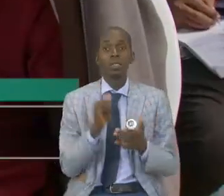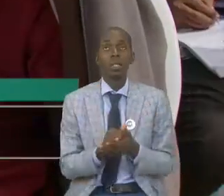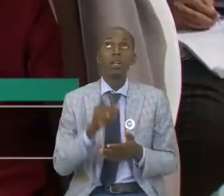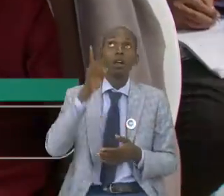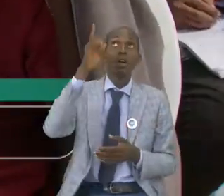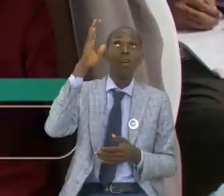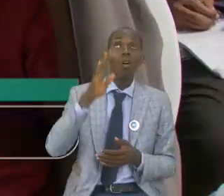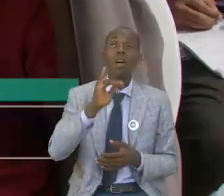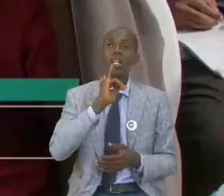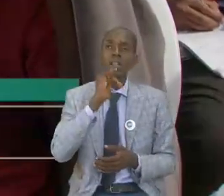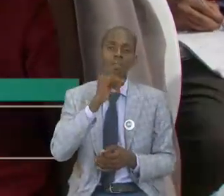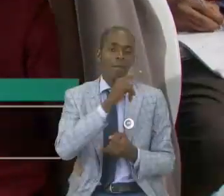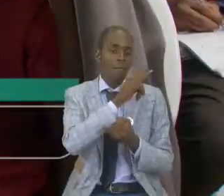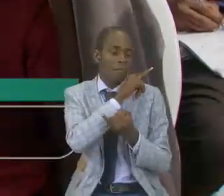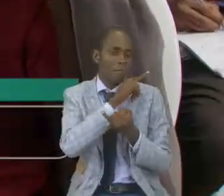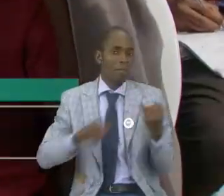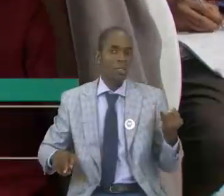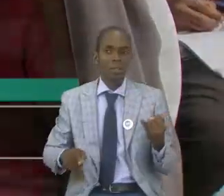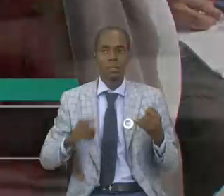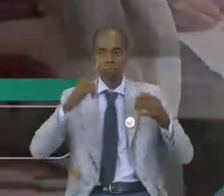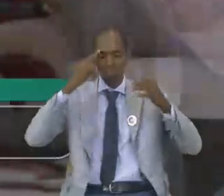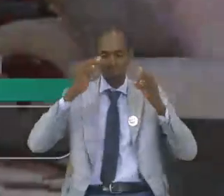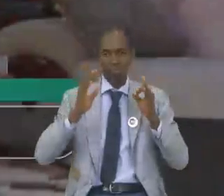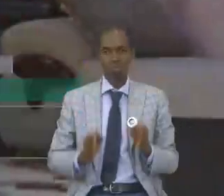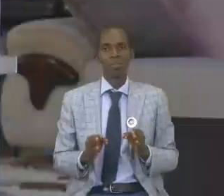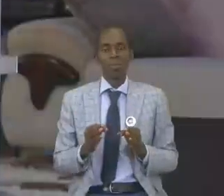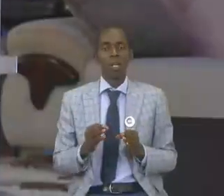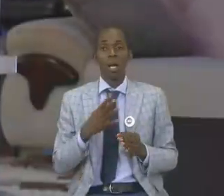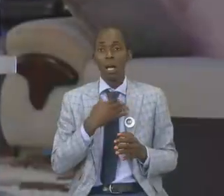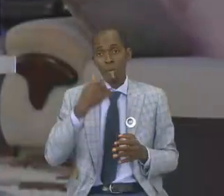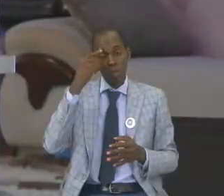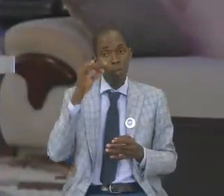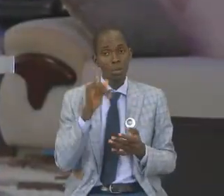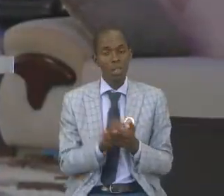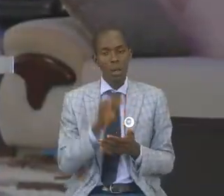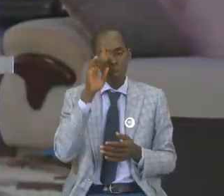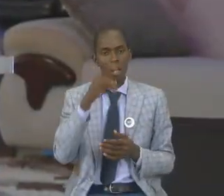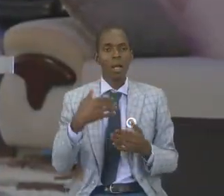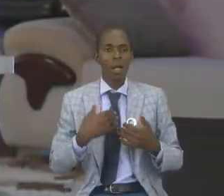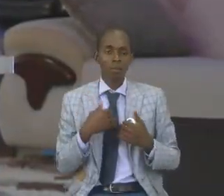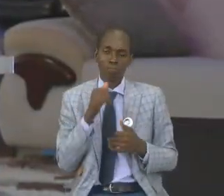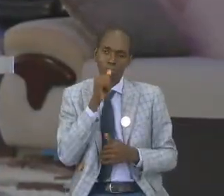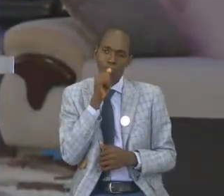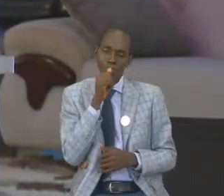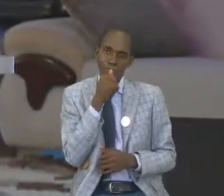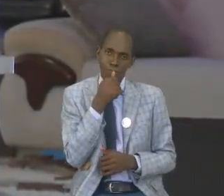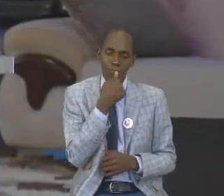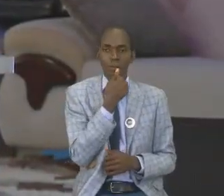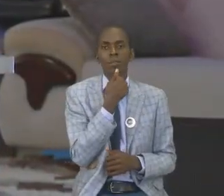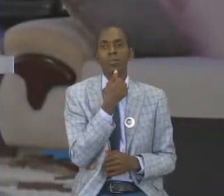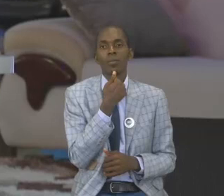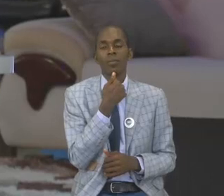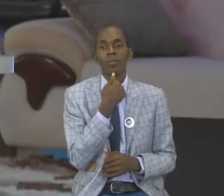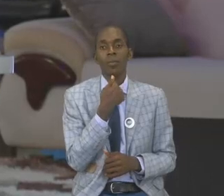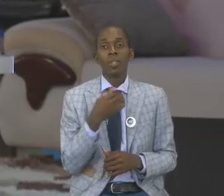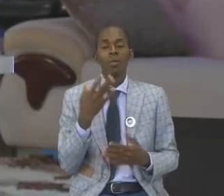the final determinant. And because of that, he had enduring courage. What if in your life, any office